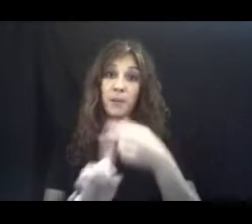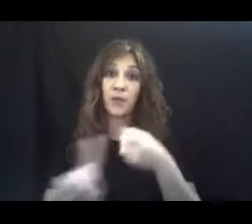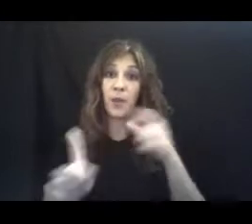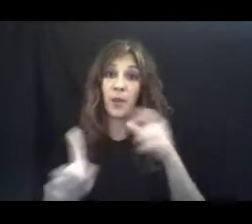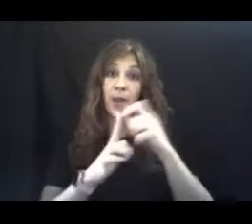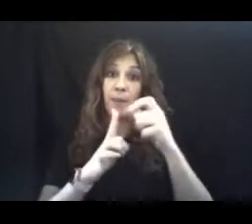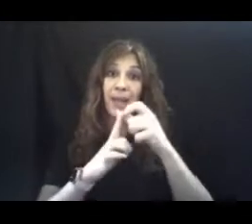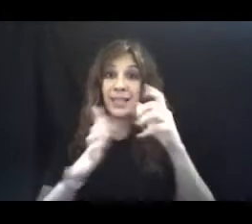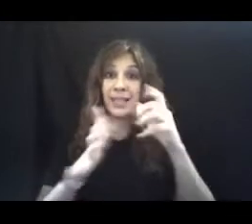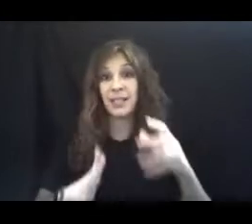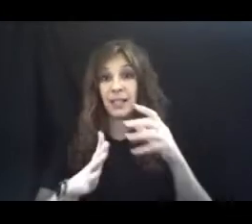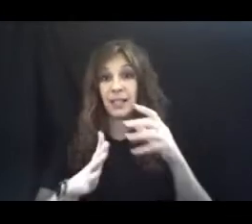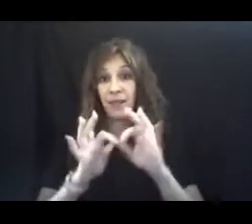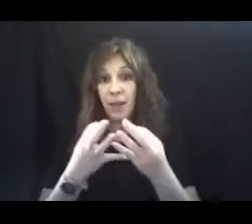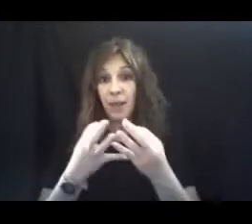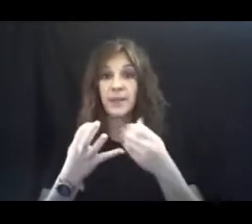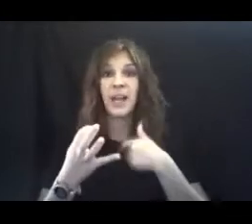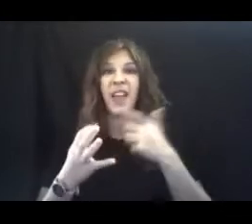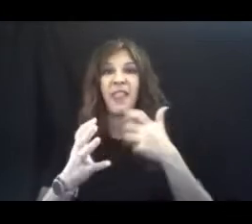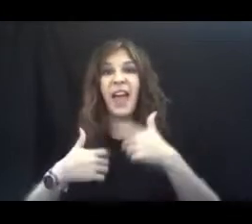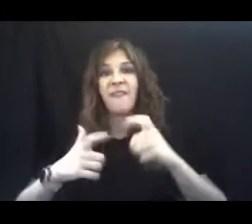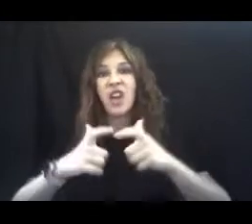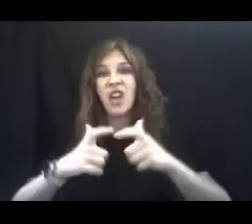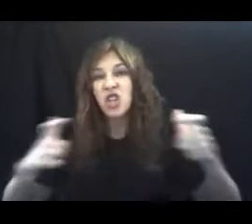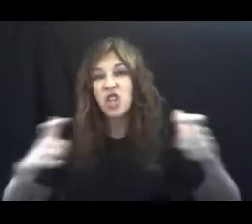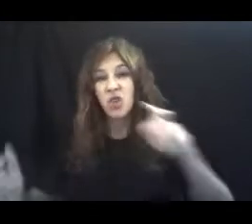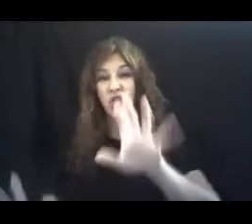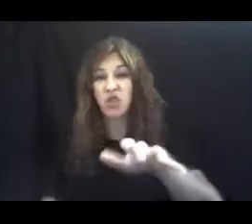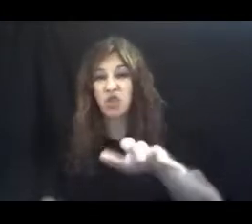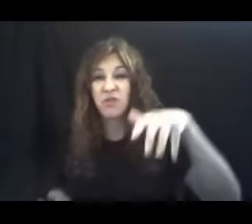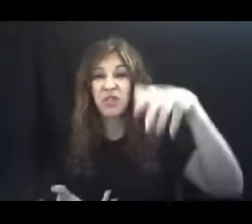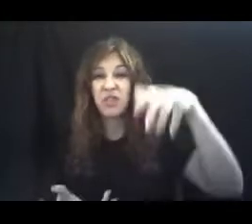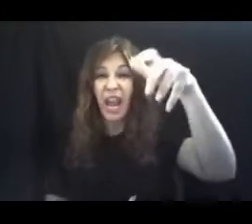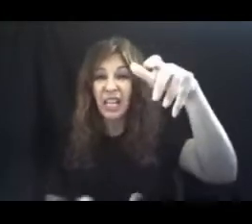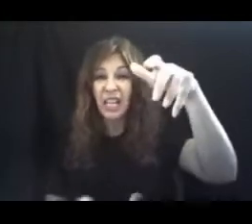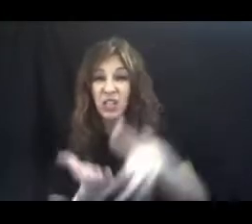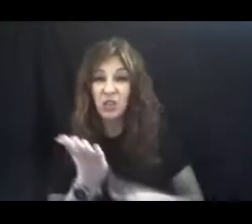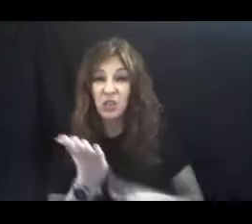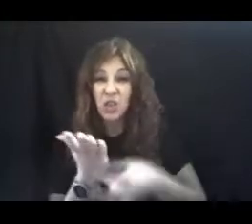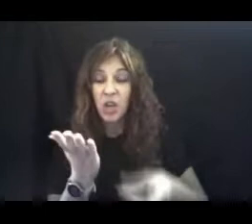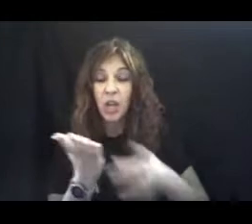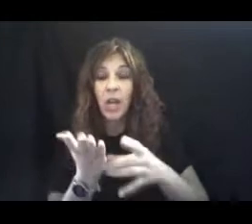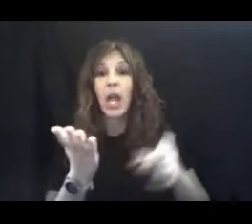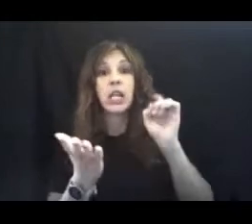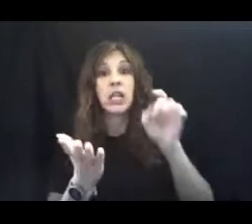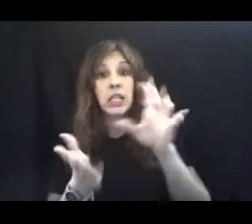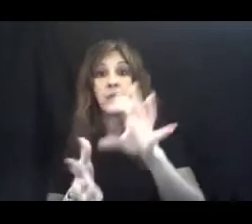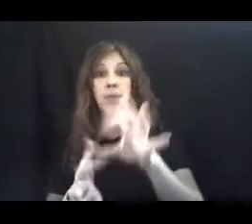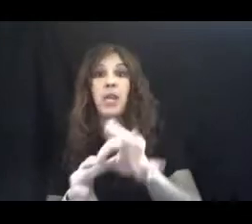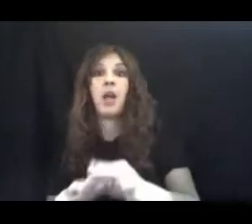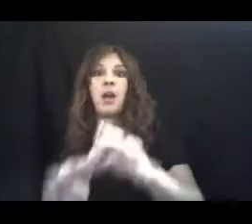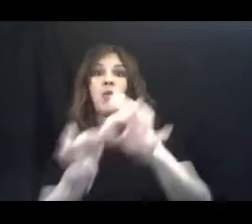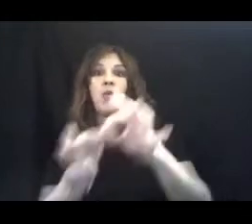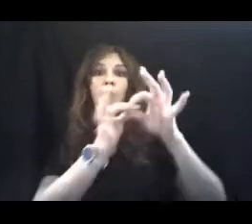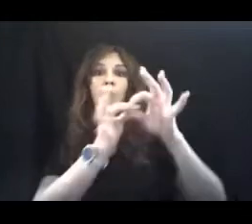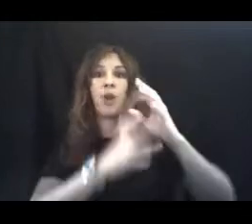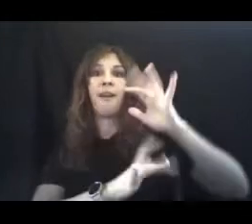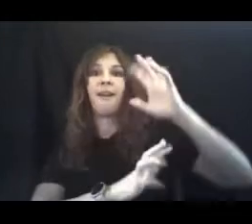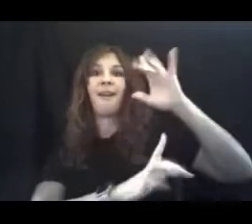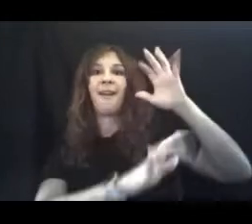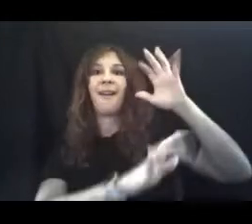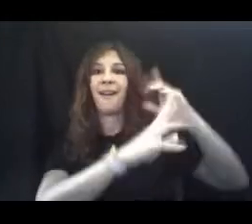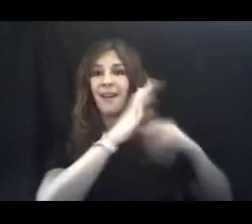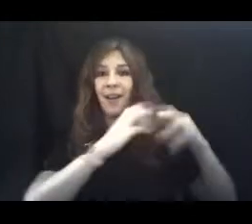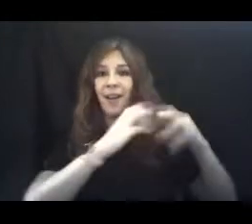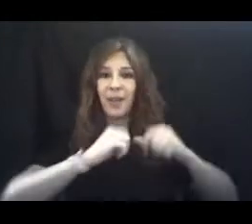from back home, and you have to have a connect from the Palestinian families that still have land there, and it's a way to keep the